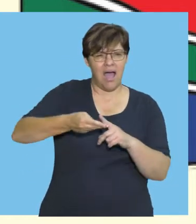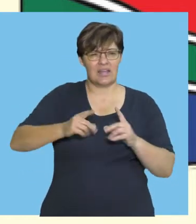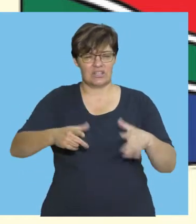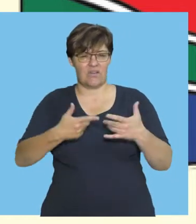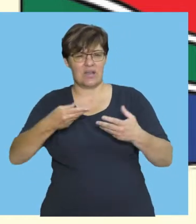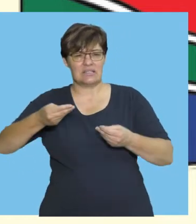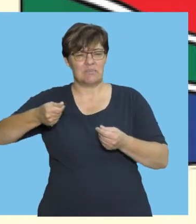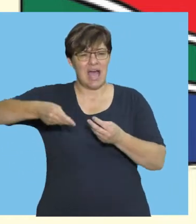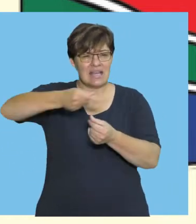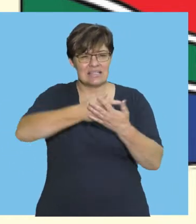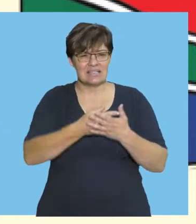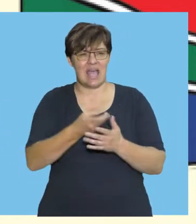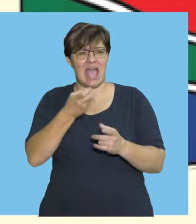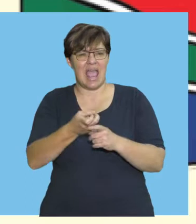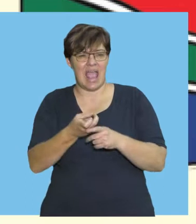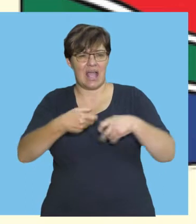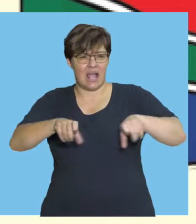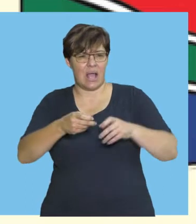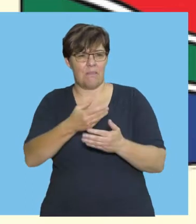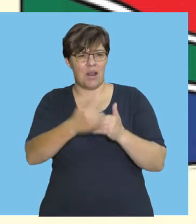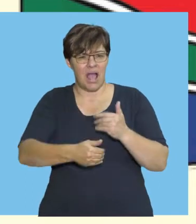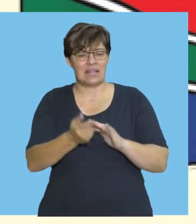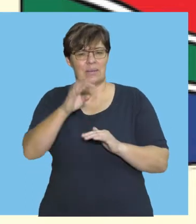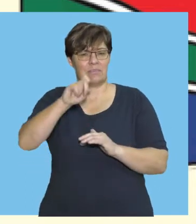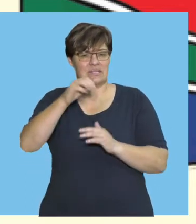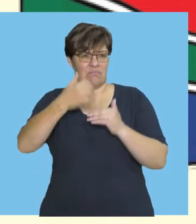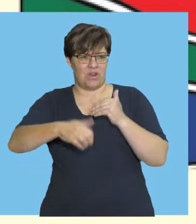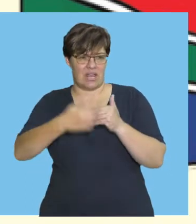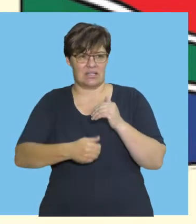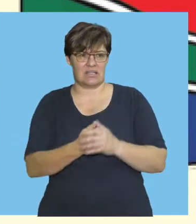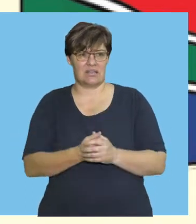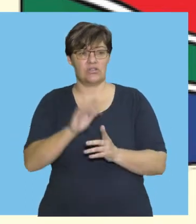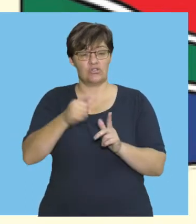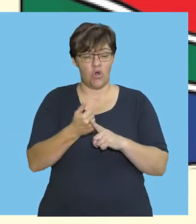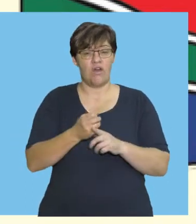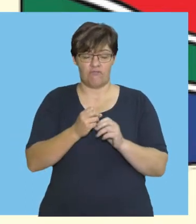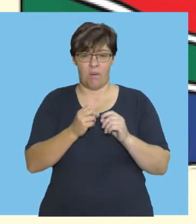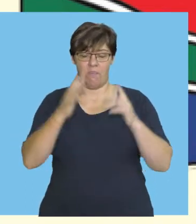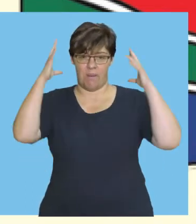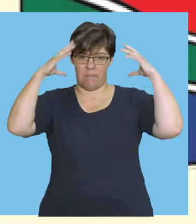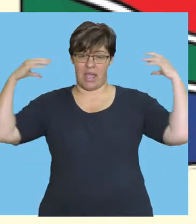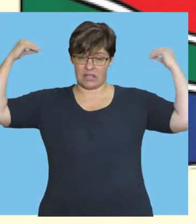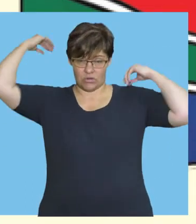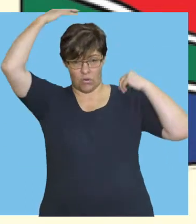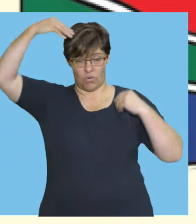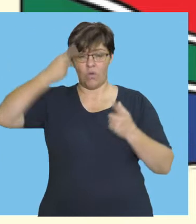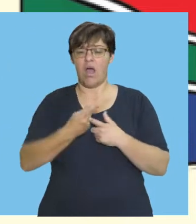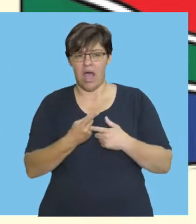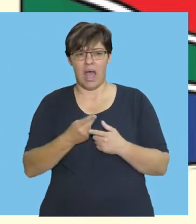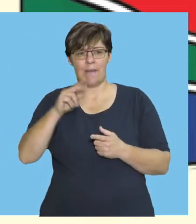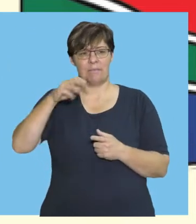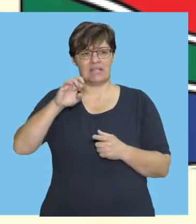white rice with fried eggplant and hummus with pita bread. Juan from Mexico brought